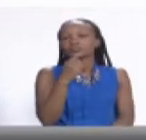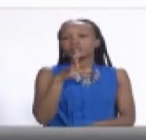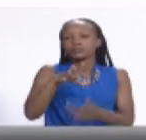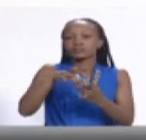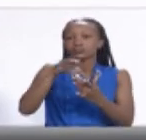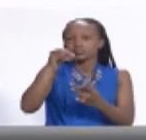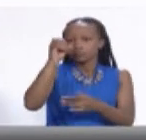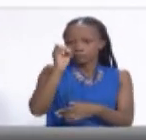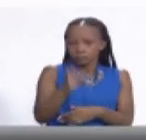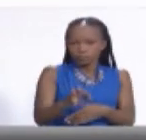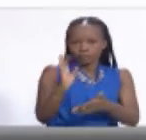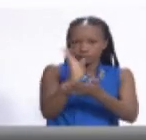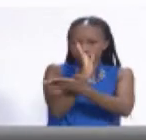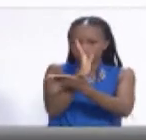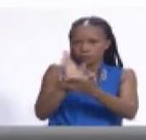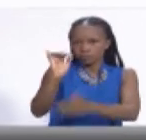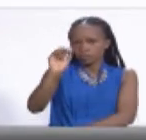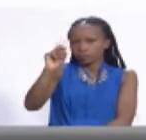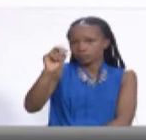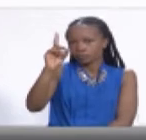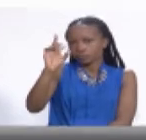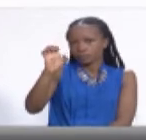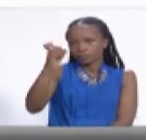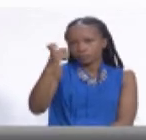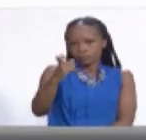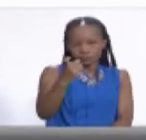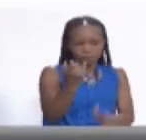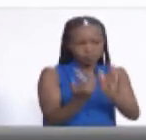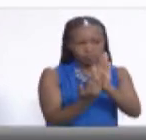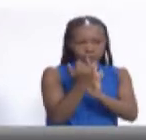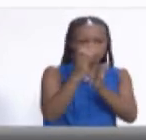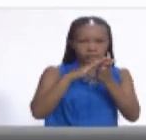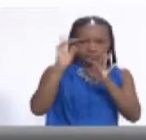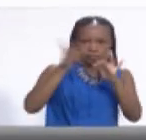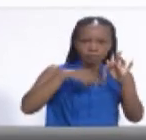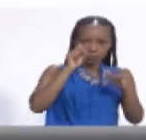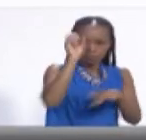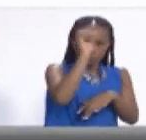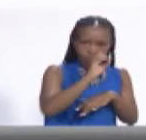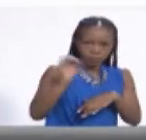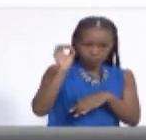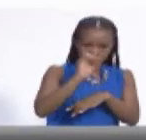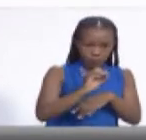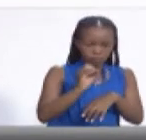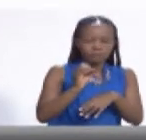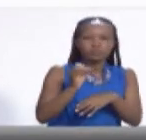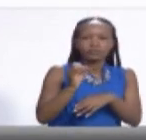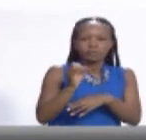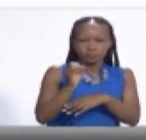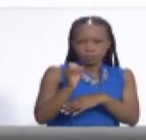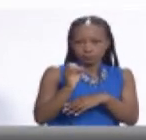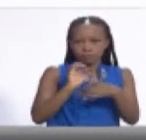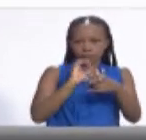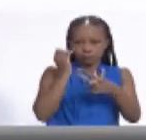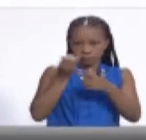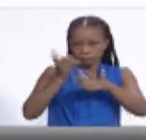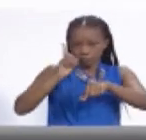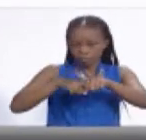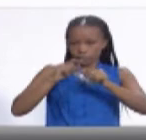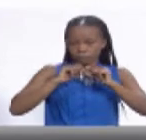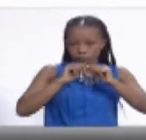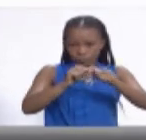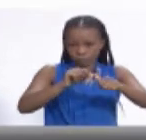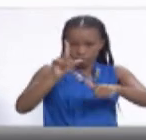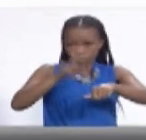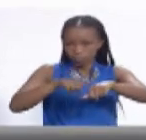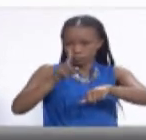the NSE 20 share index decrease by more than 5% at the opening session compared to its closing value, or during the continuous